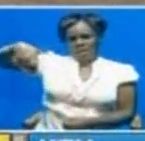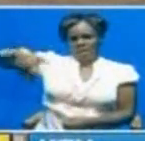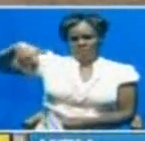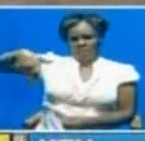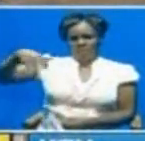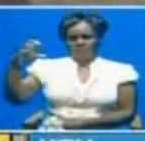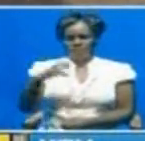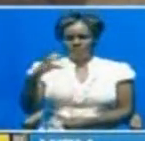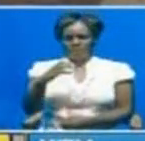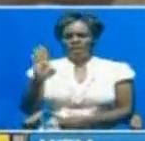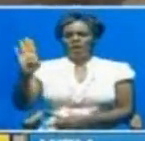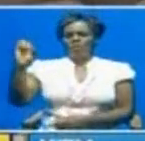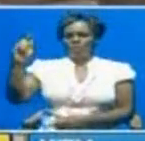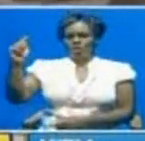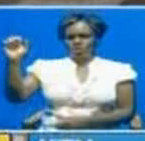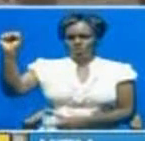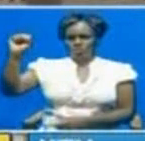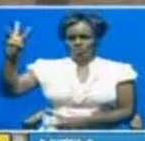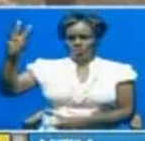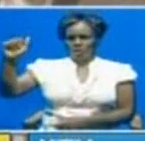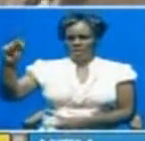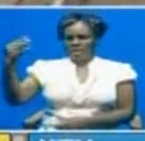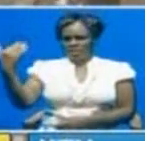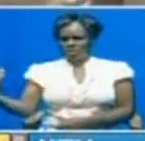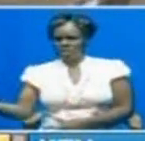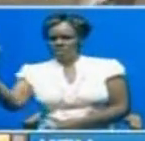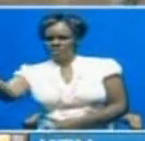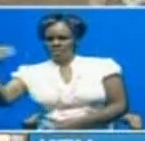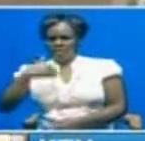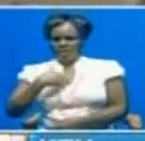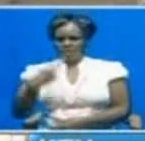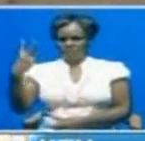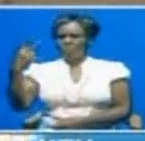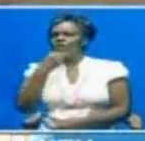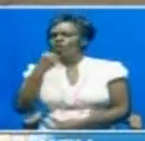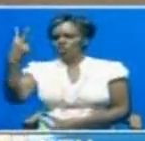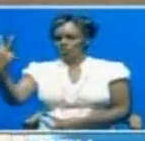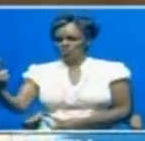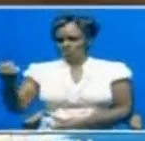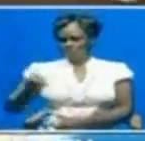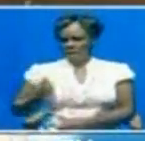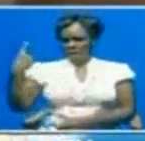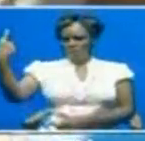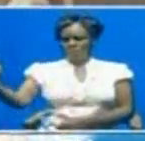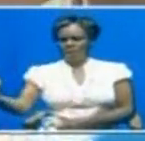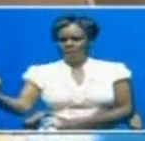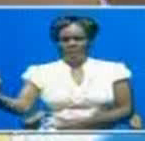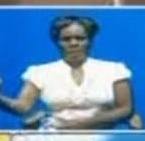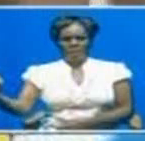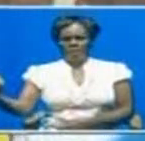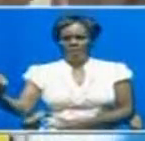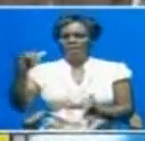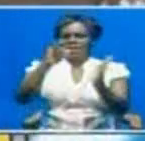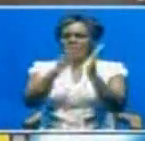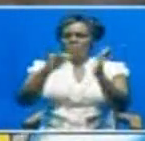a citizen of Botswana. I have 3 children, 2 boys and a daughter. Let's do a reverse. What's